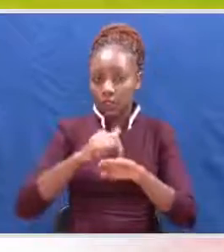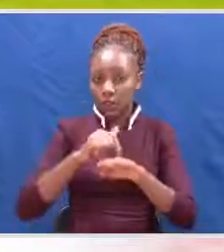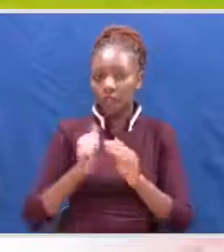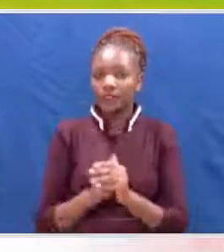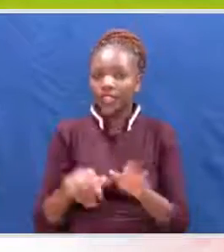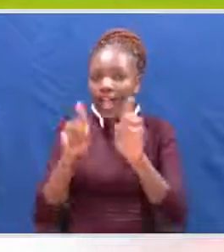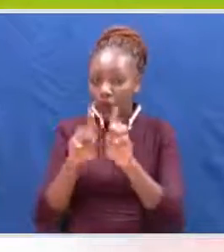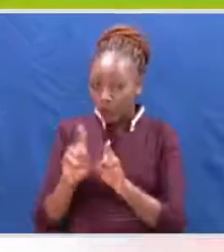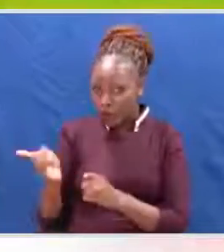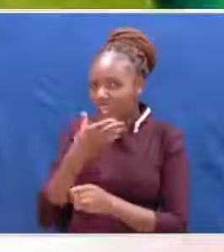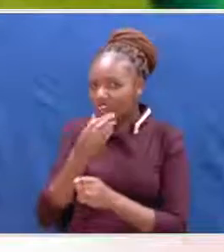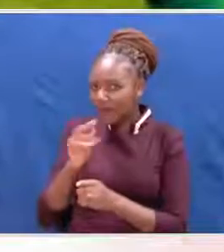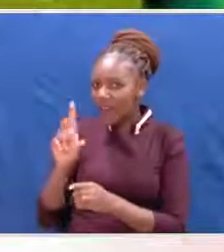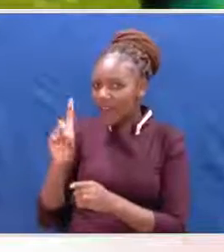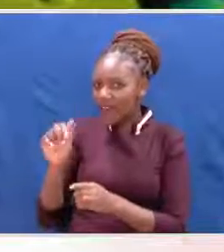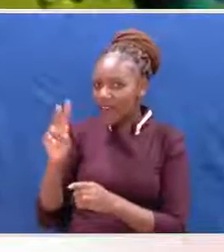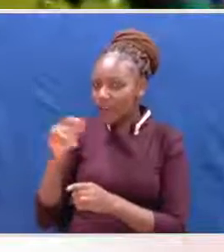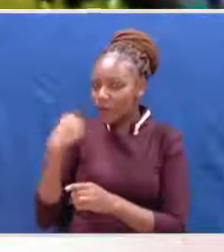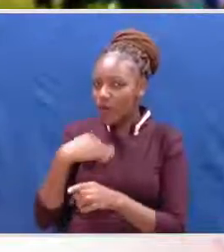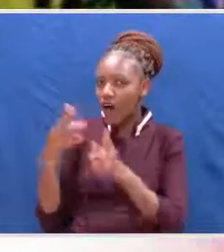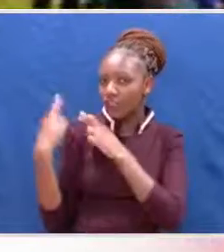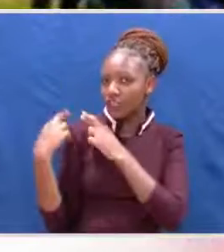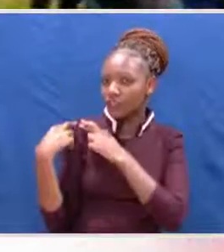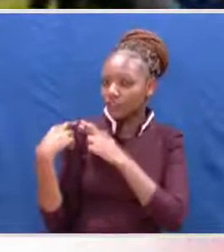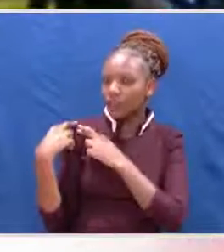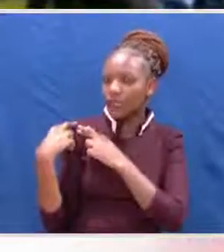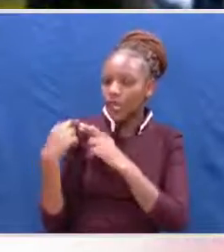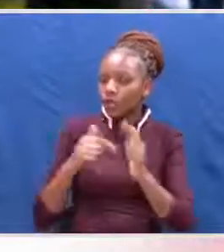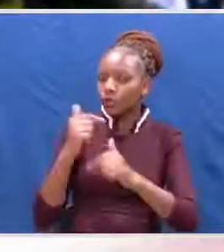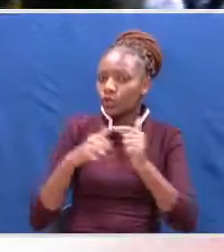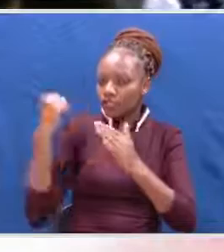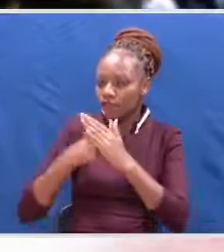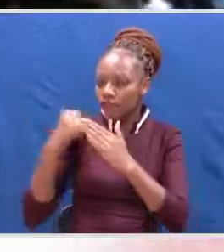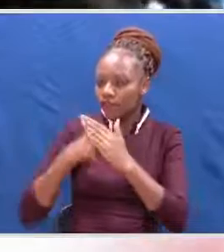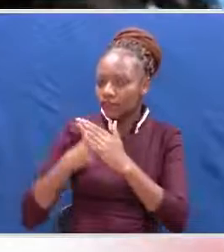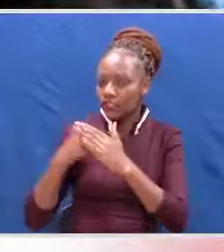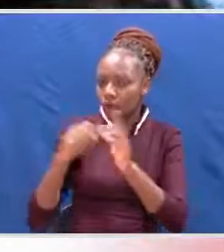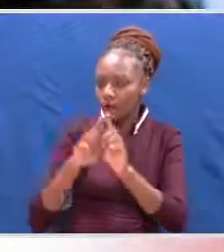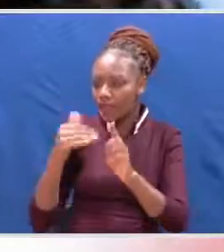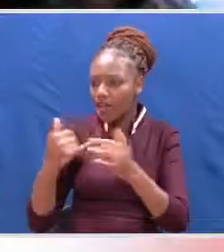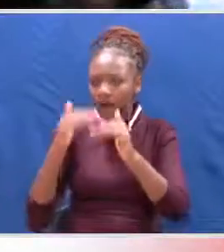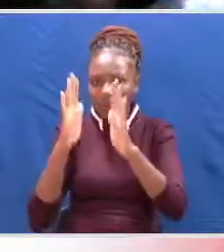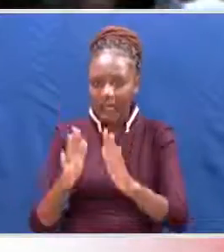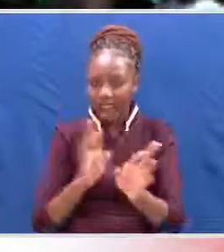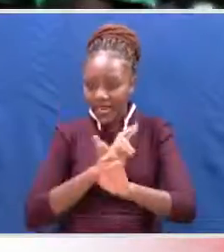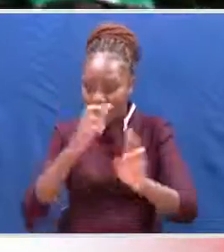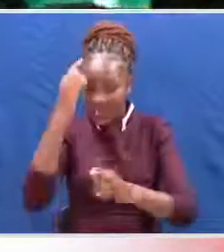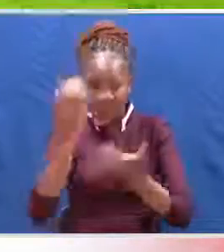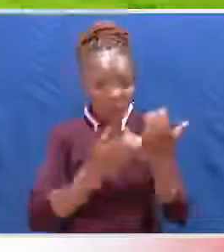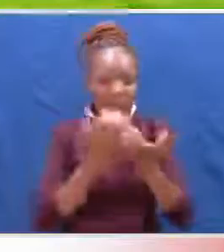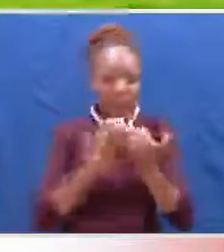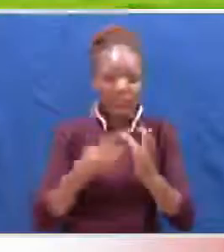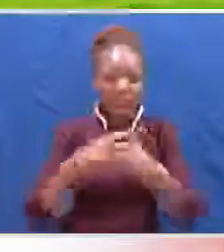the man tasked with taking down the visitors' defense, along with Yemi Mwana, and ready for business, he